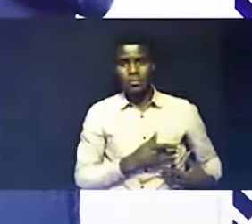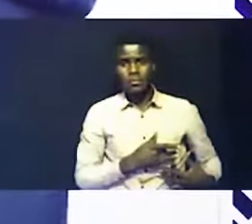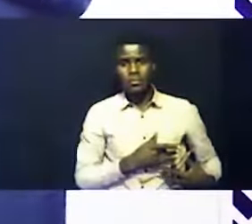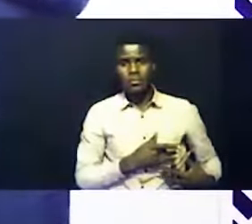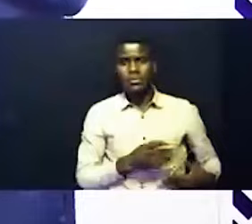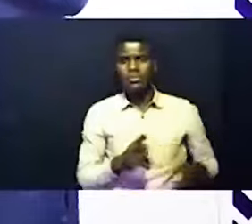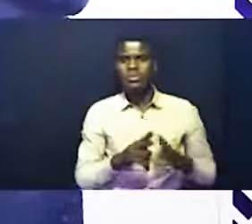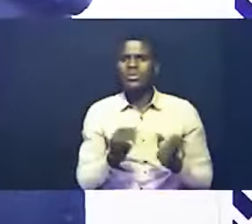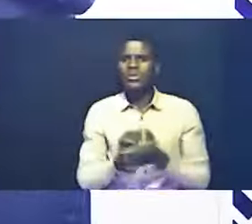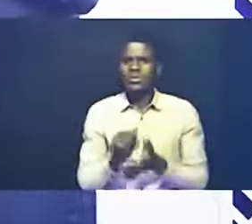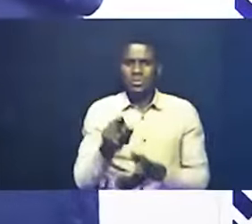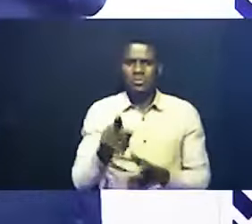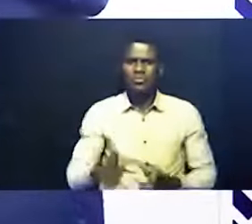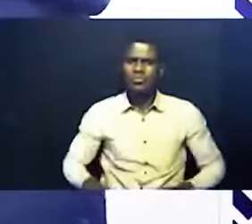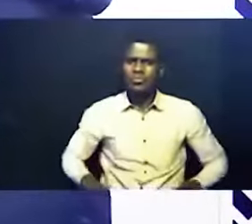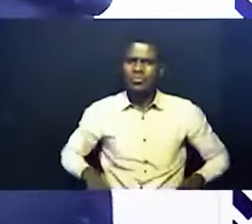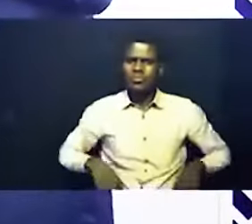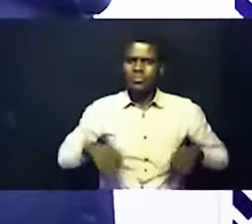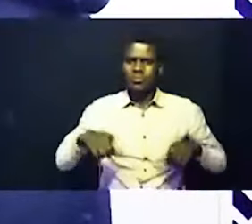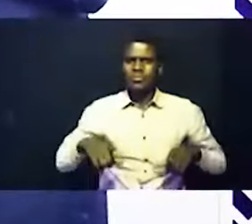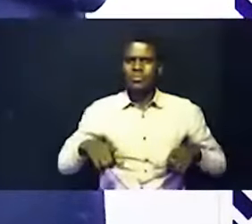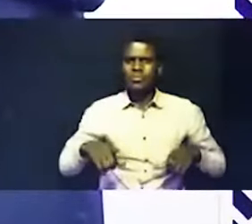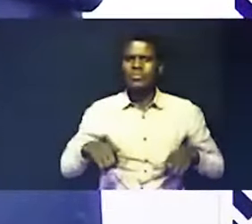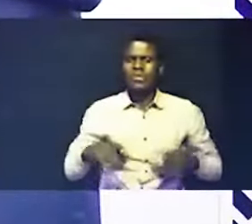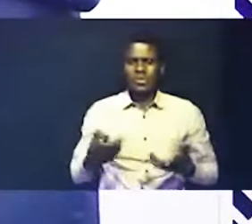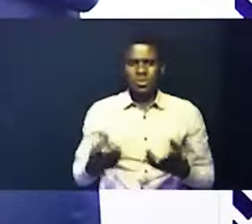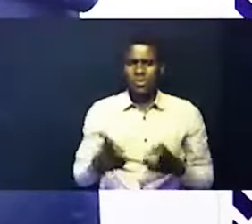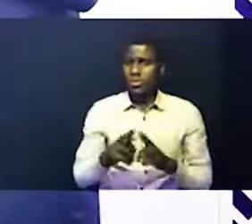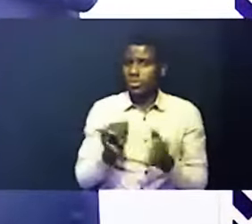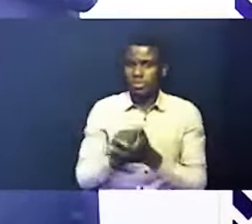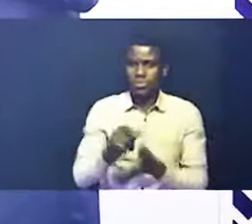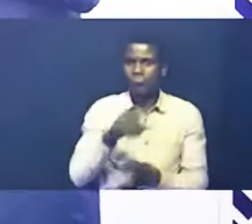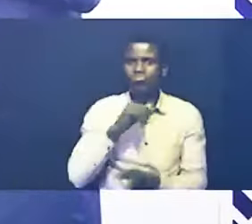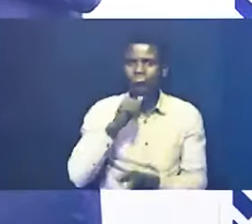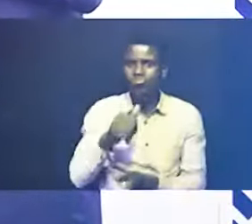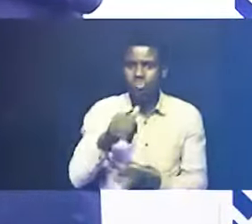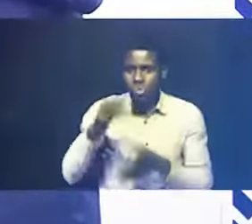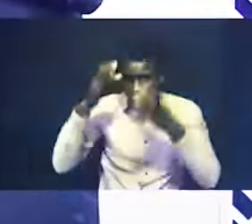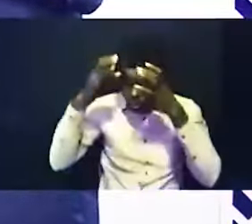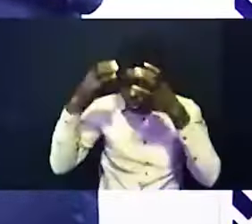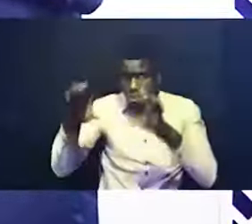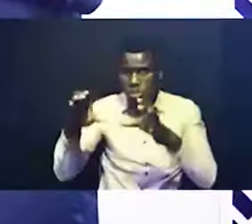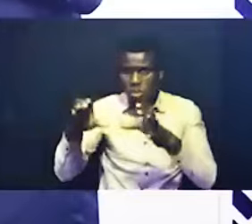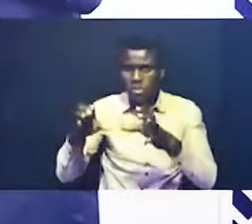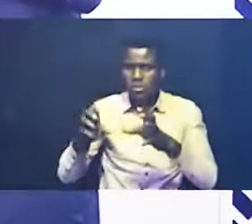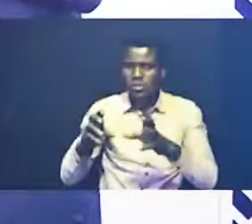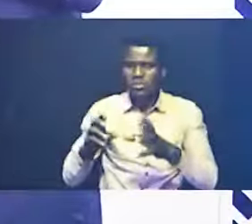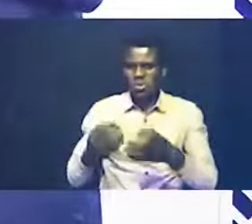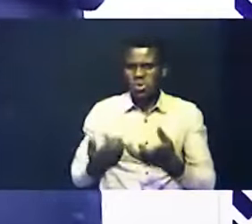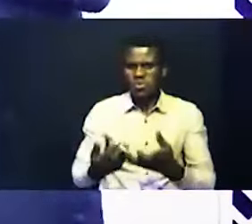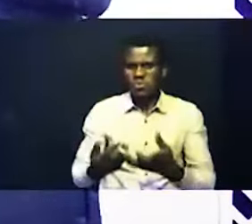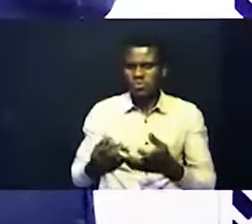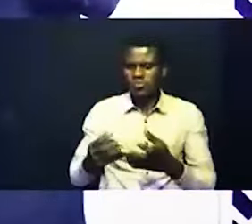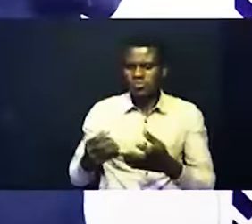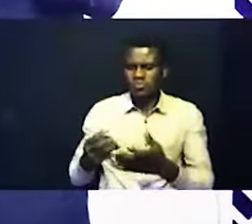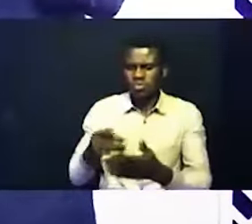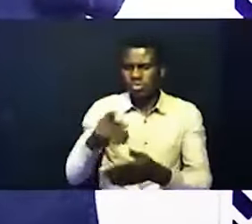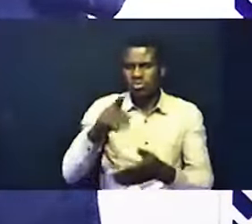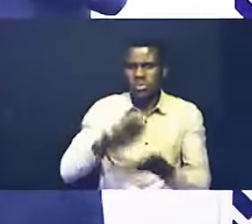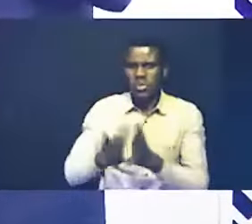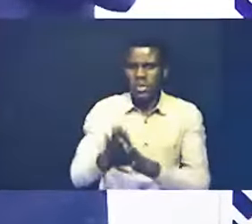to live such that you do not cause a stumbling block in anyone's